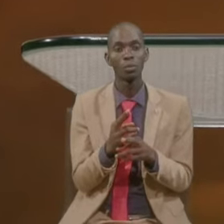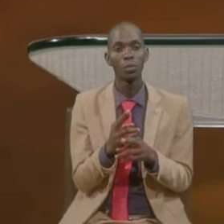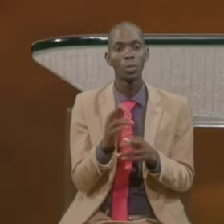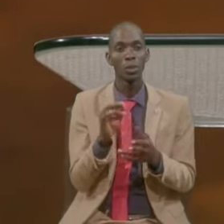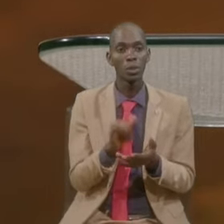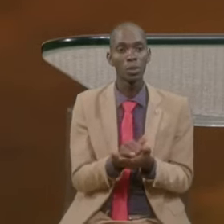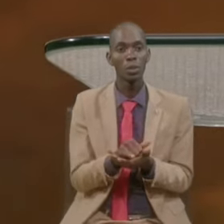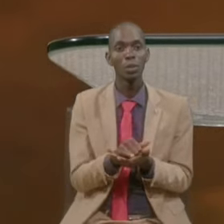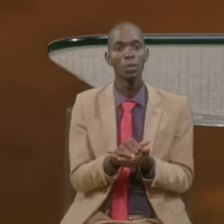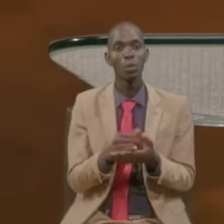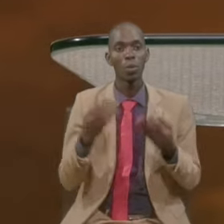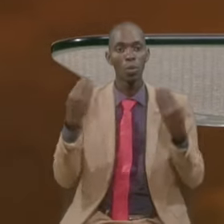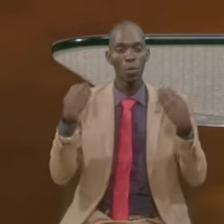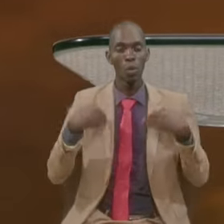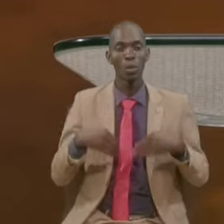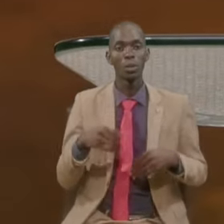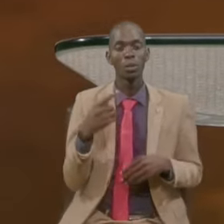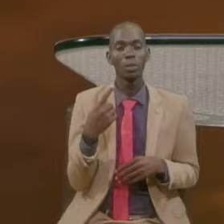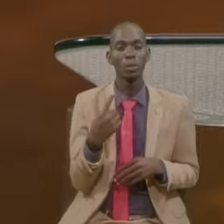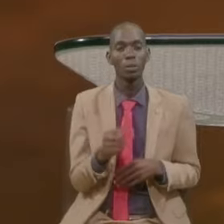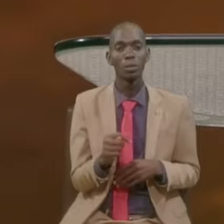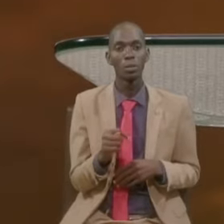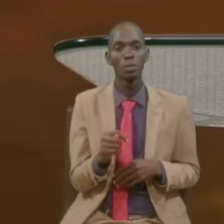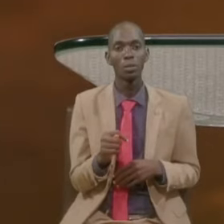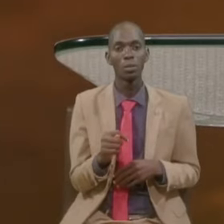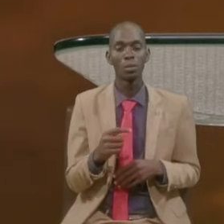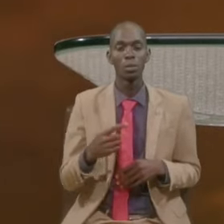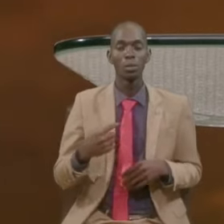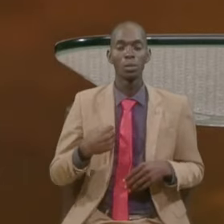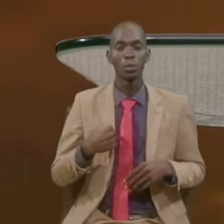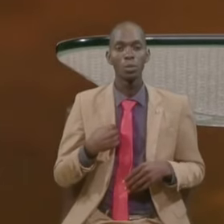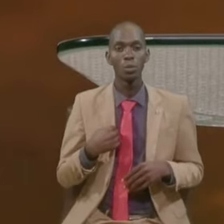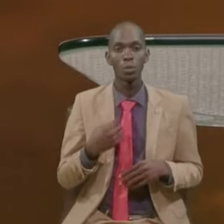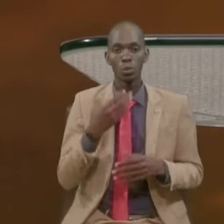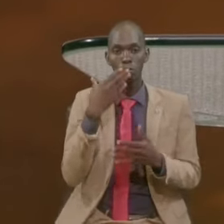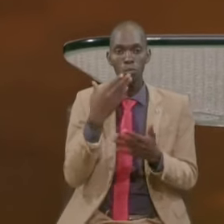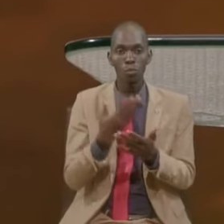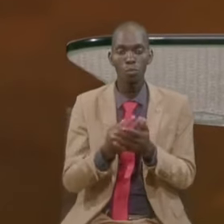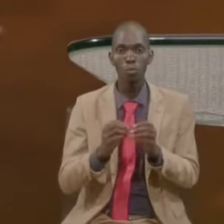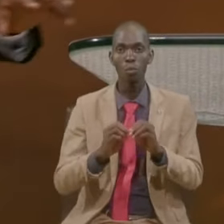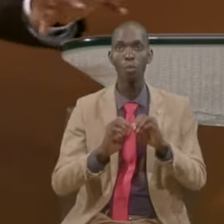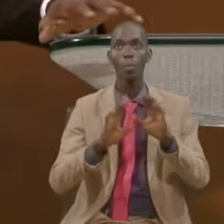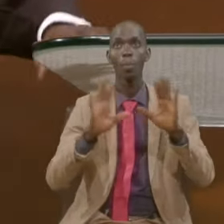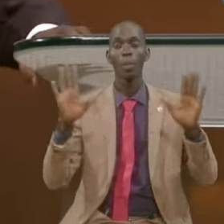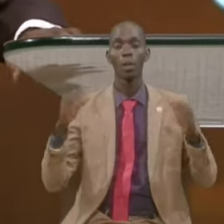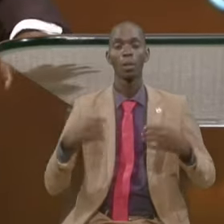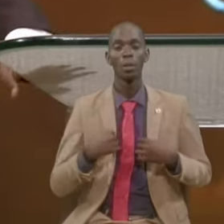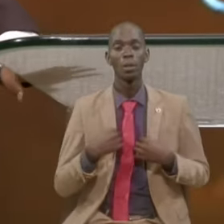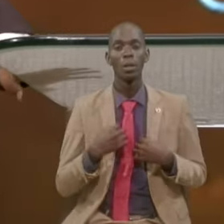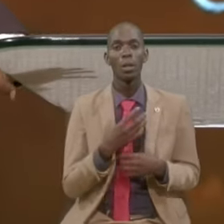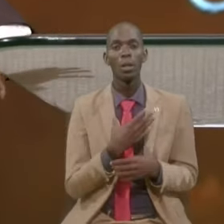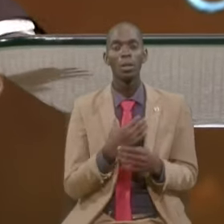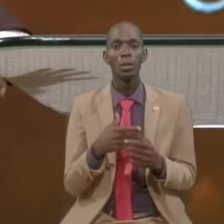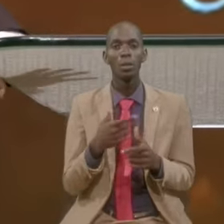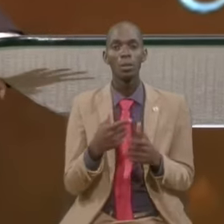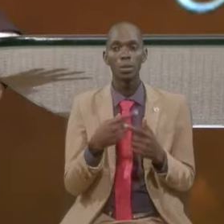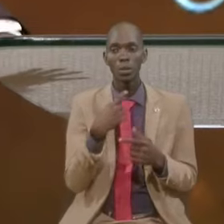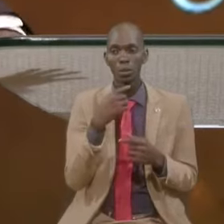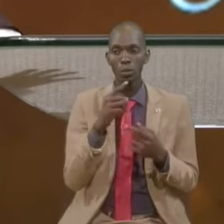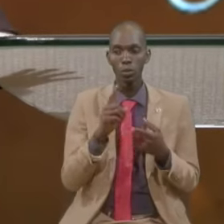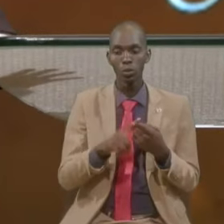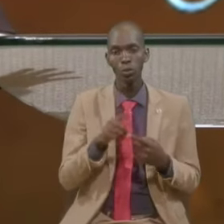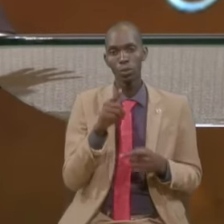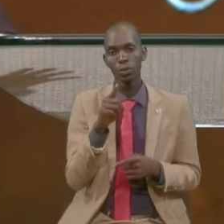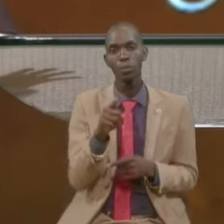weareth the gay, good, shining clothing, and say unto